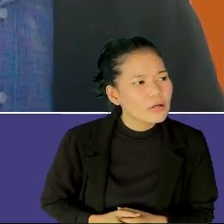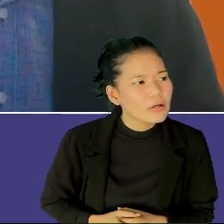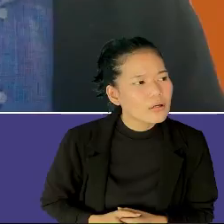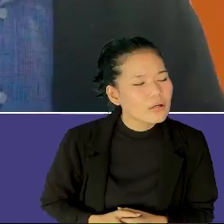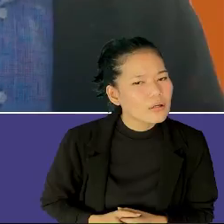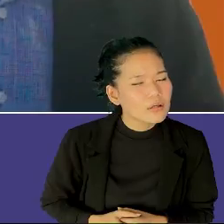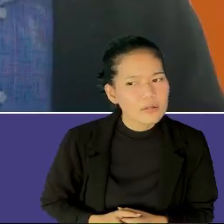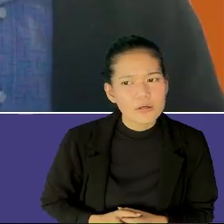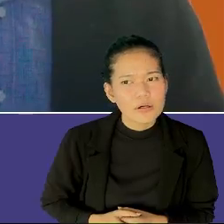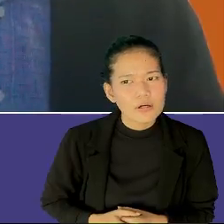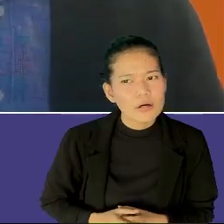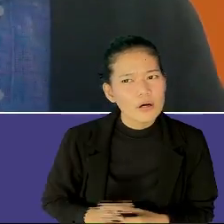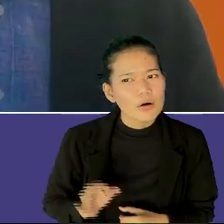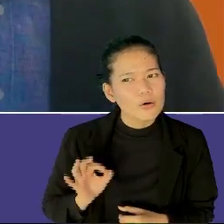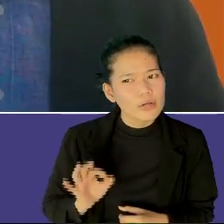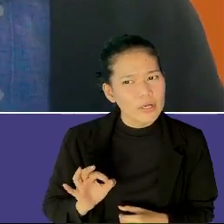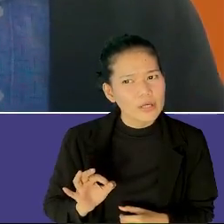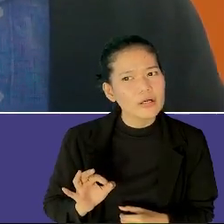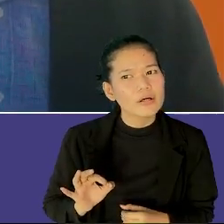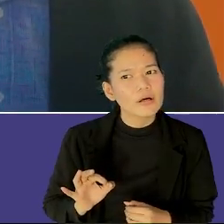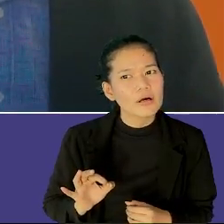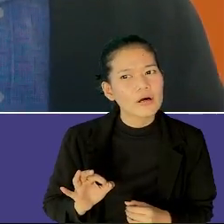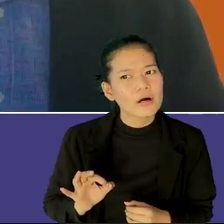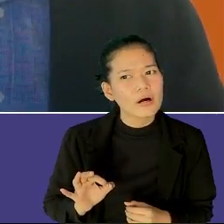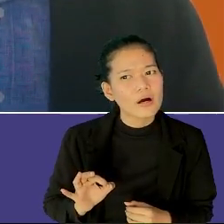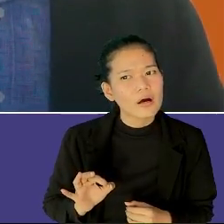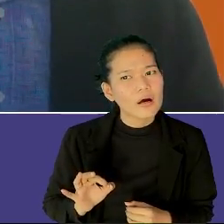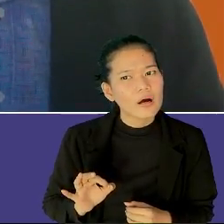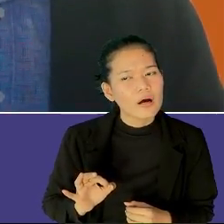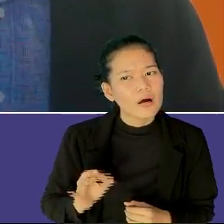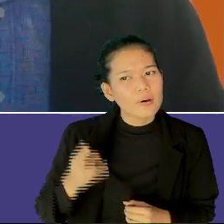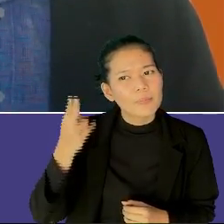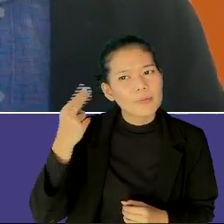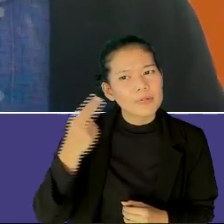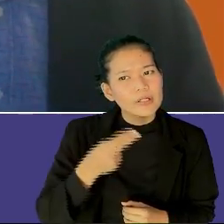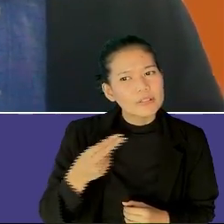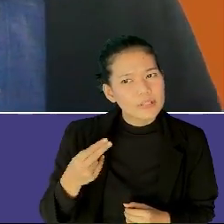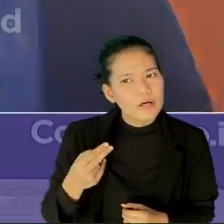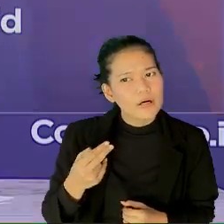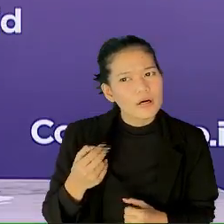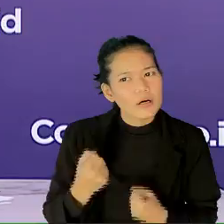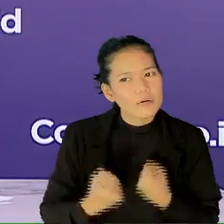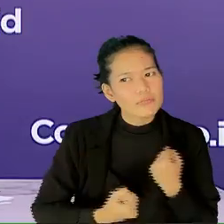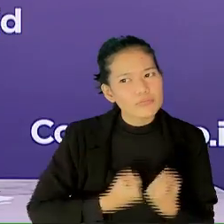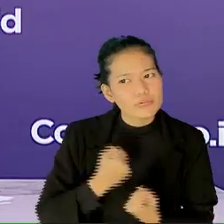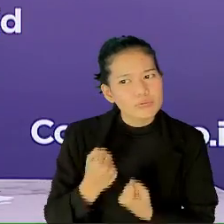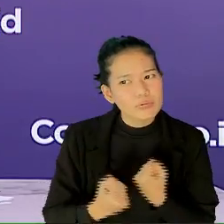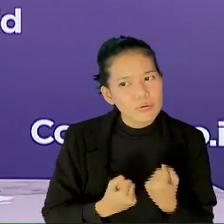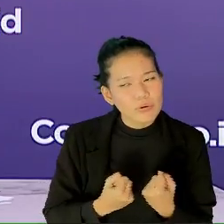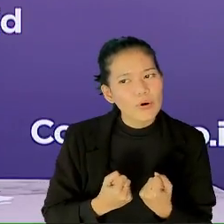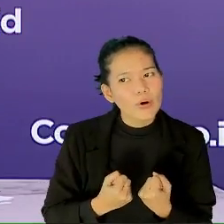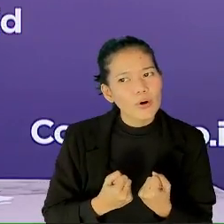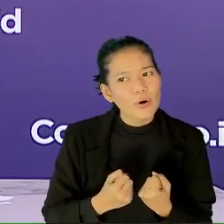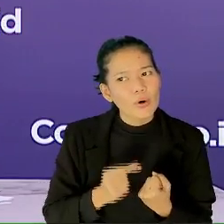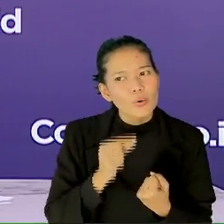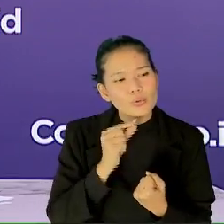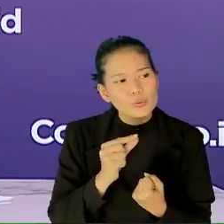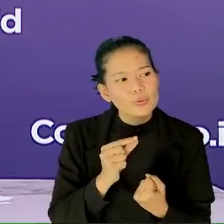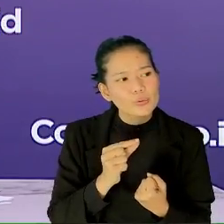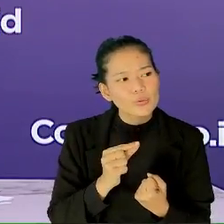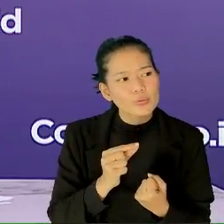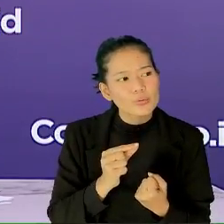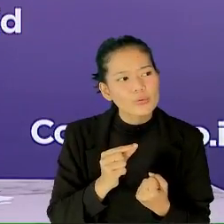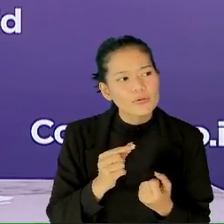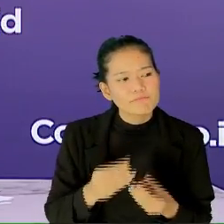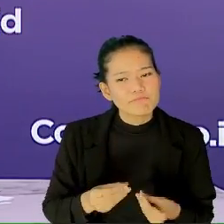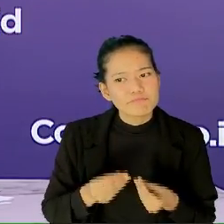Okay, so basically the government of Indonesia is trying to put priority on the vulnerable